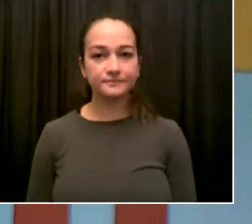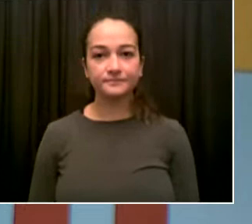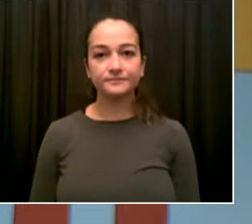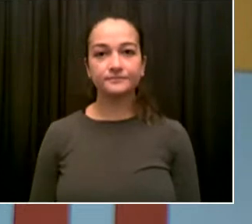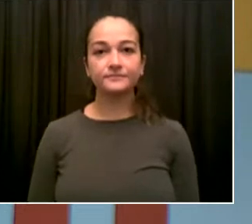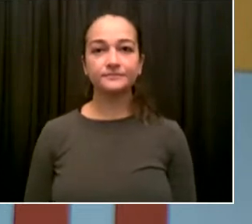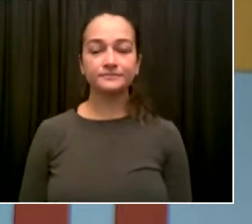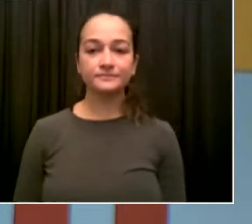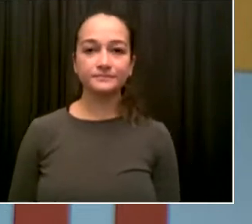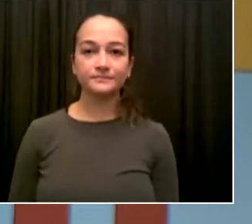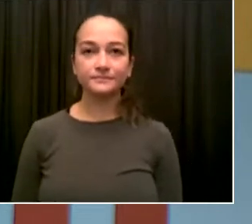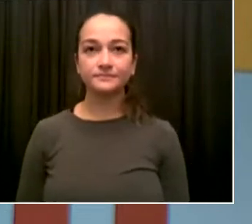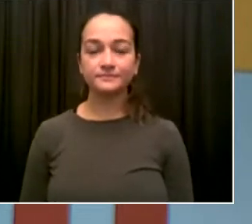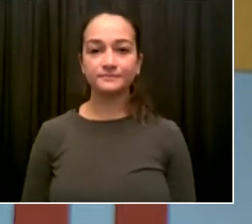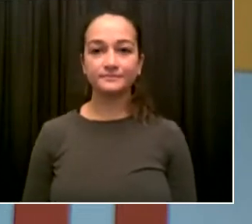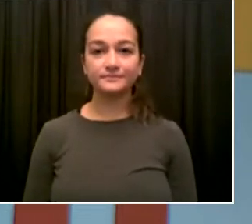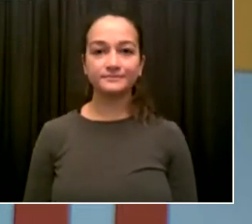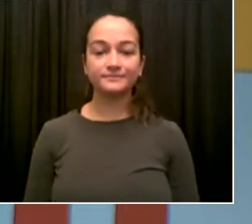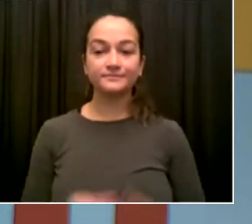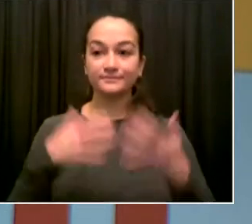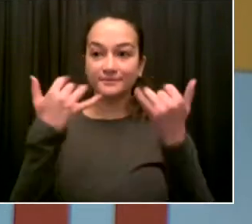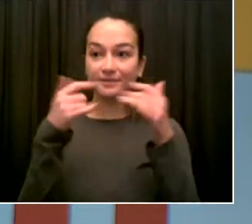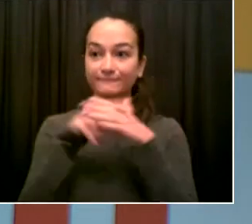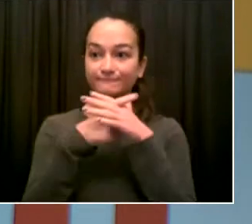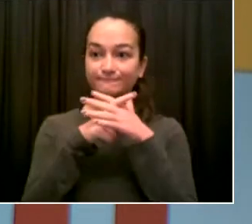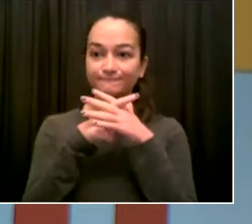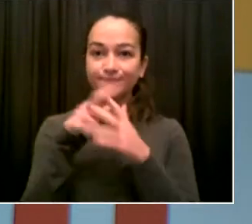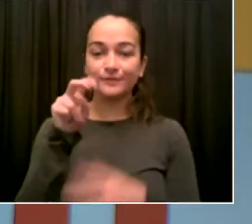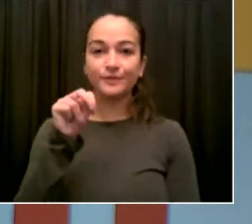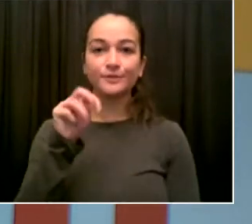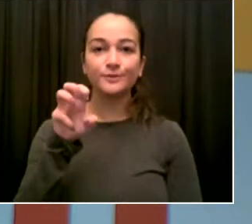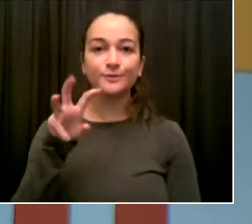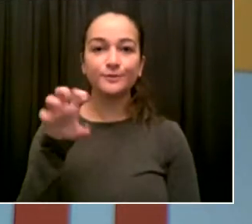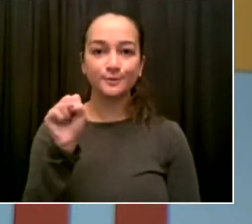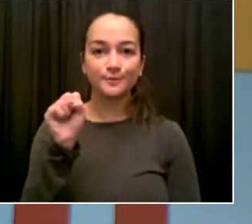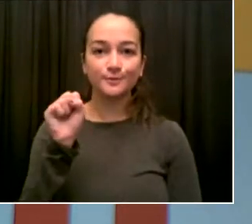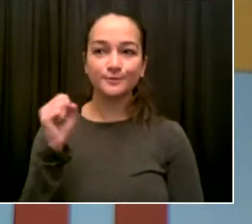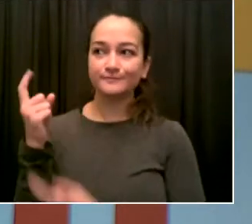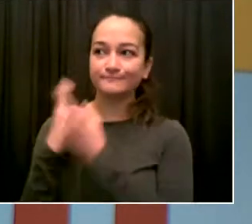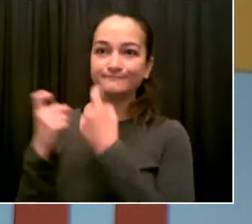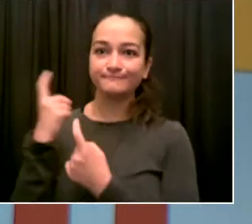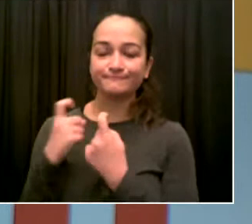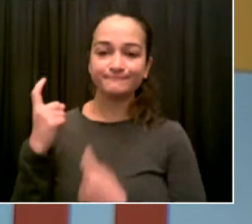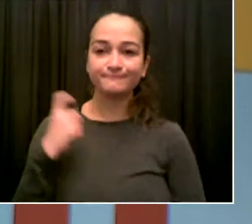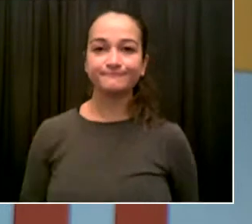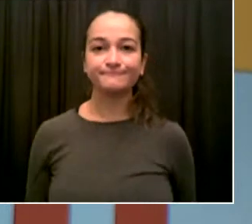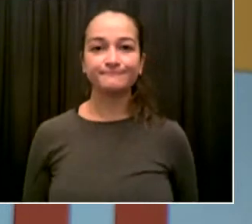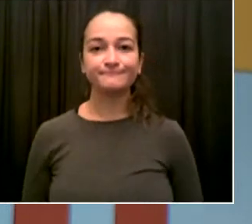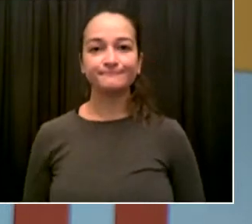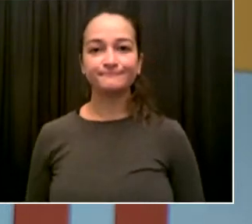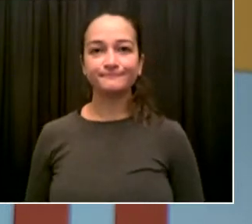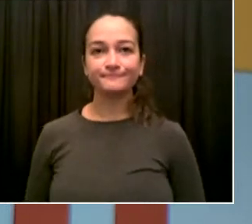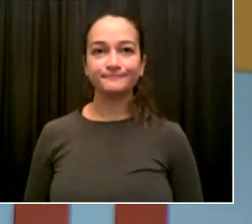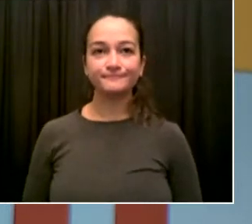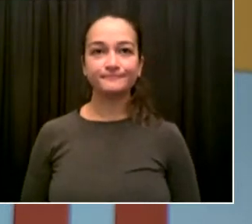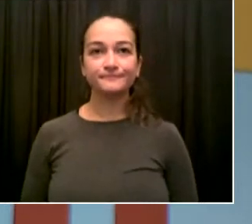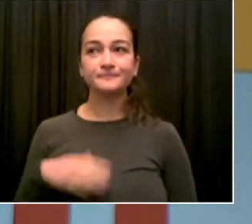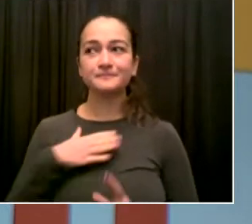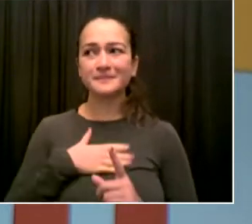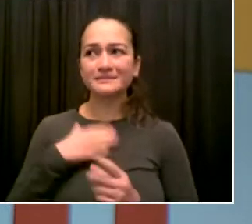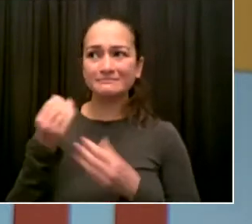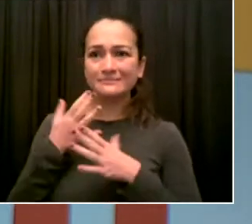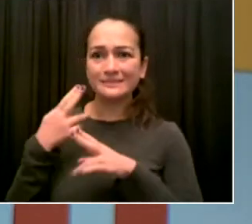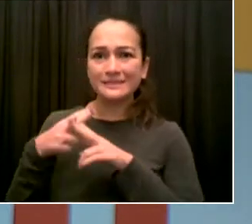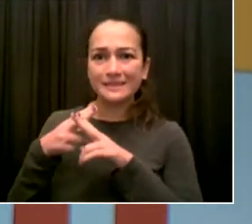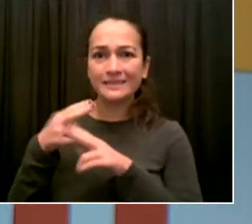let's turn to our colleagues in the media, and please let me know the name and outlet of each journalist. We'll now begin our Q&A. As a